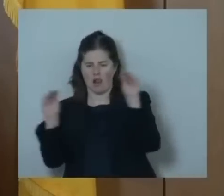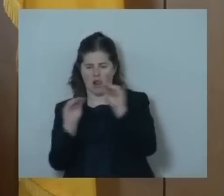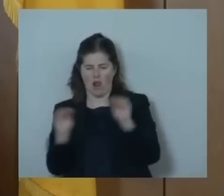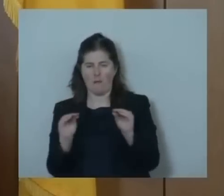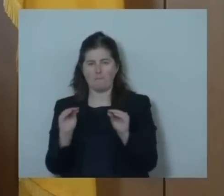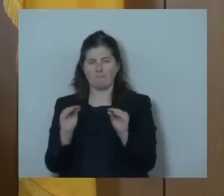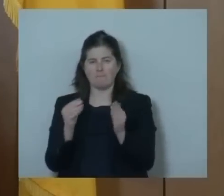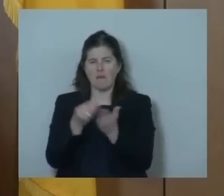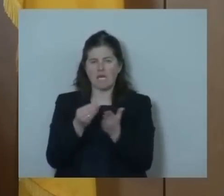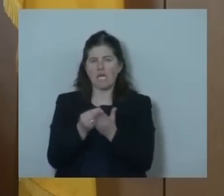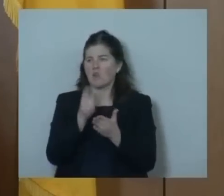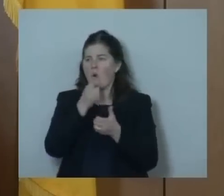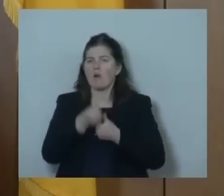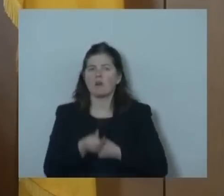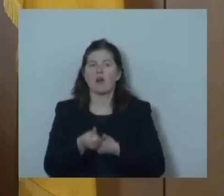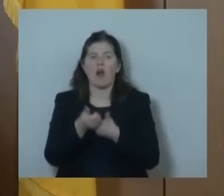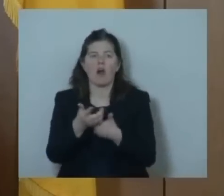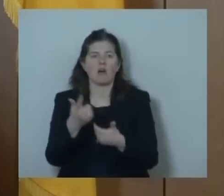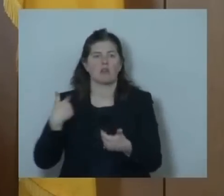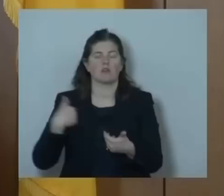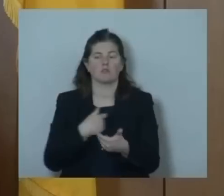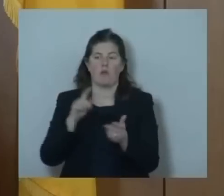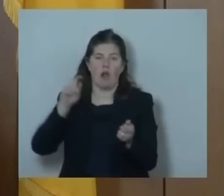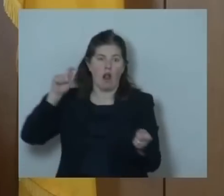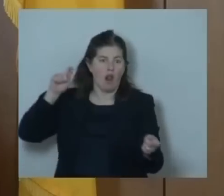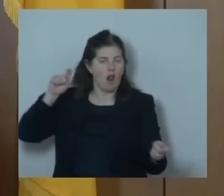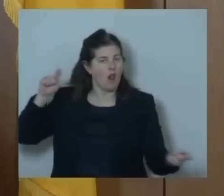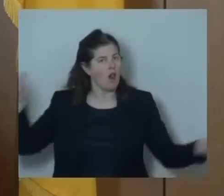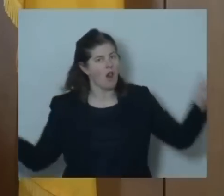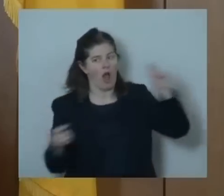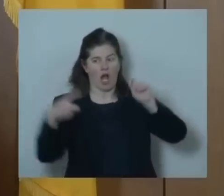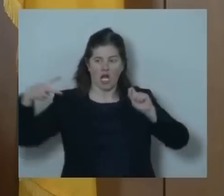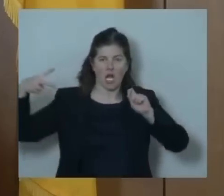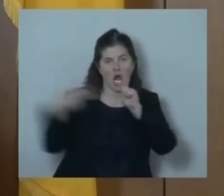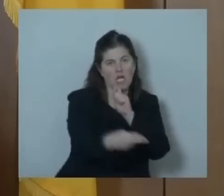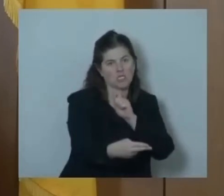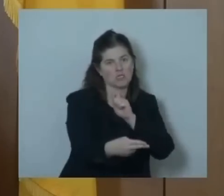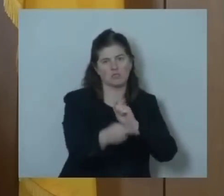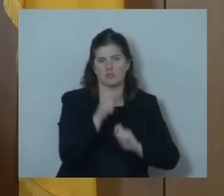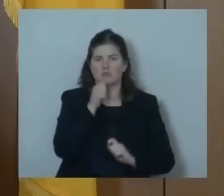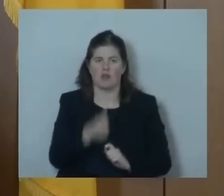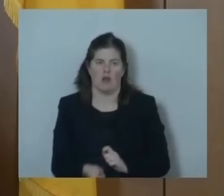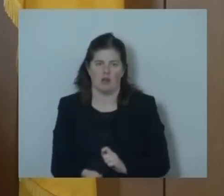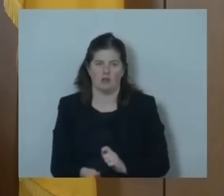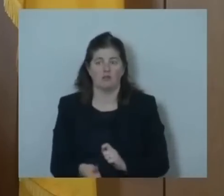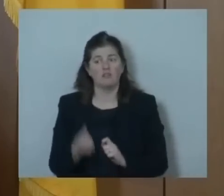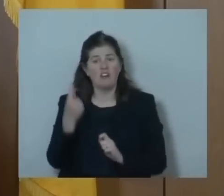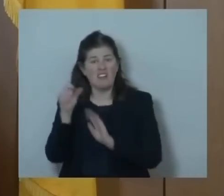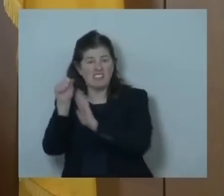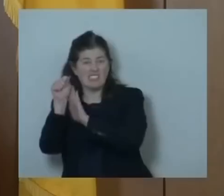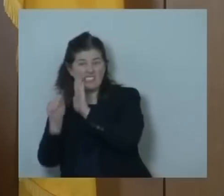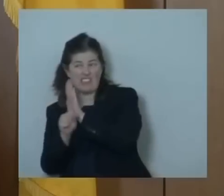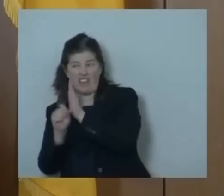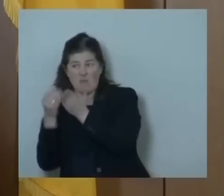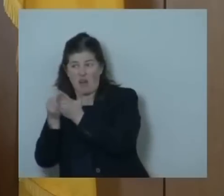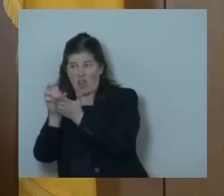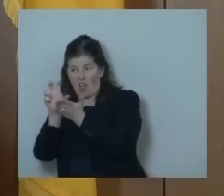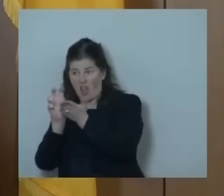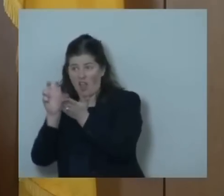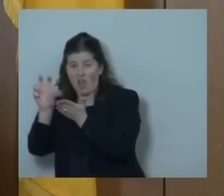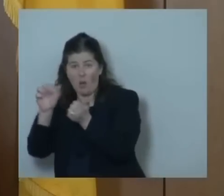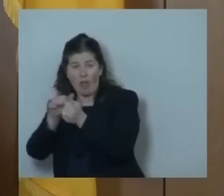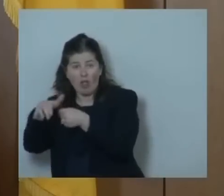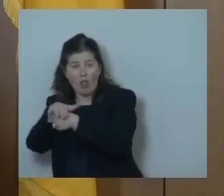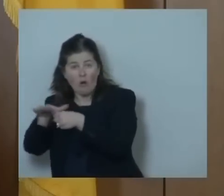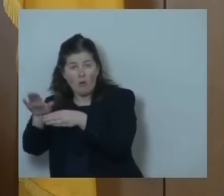don't cause us to dramatically cut both our state investments in local businesses and the